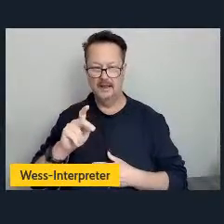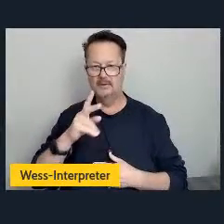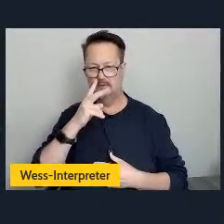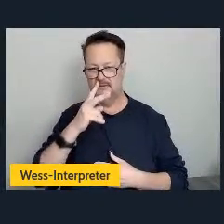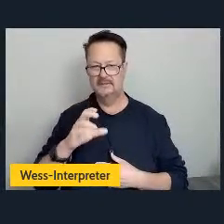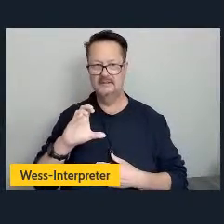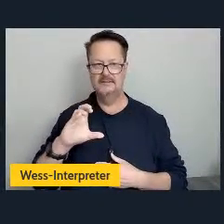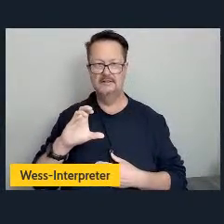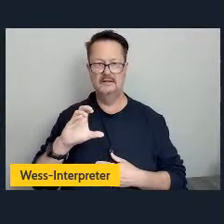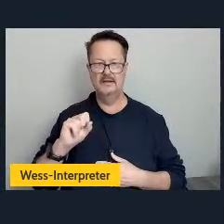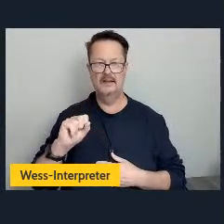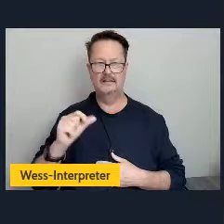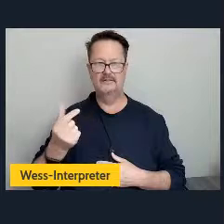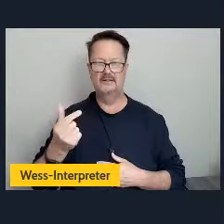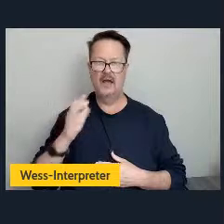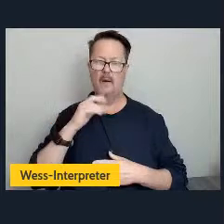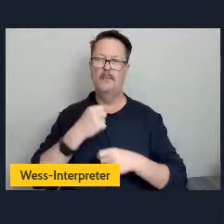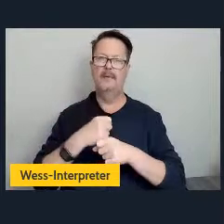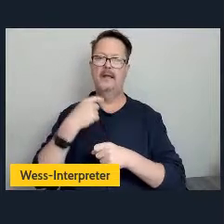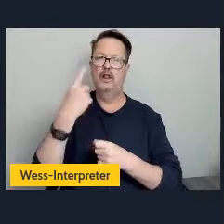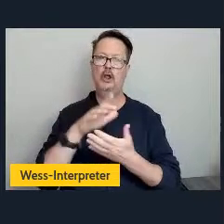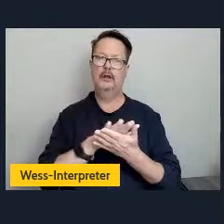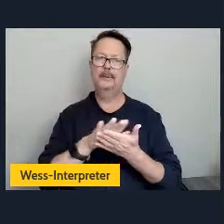here. I'm going to make this look a little nicer.